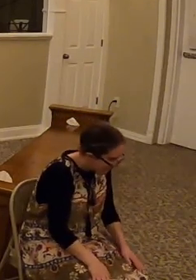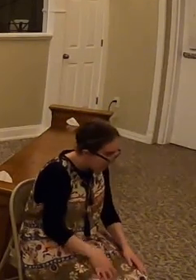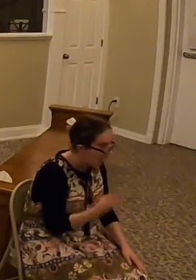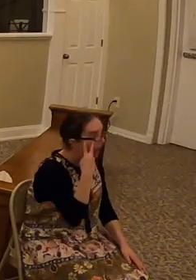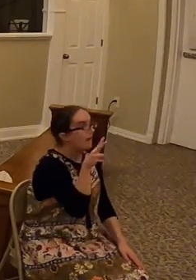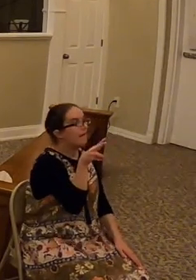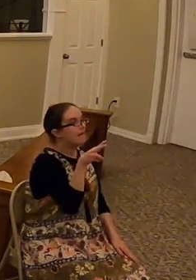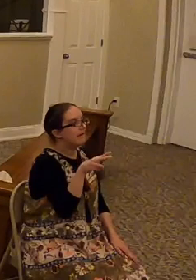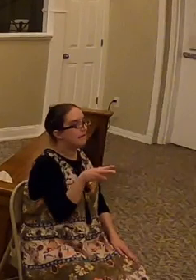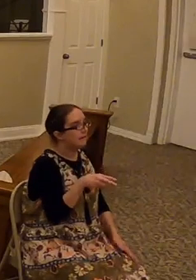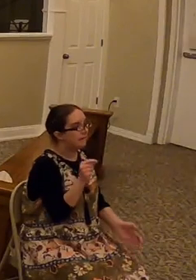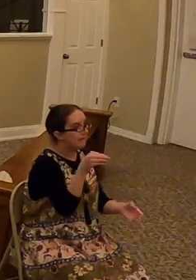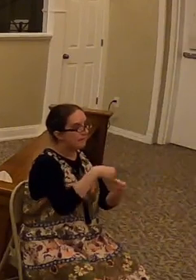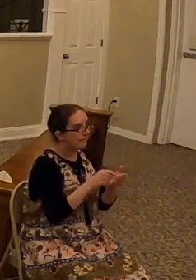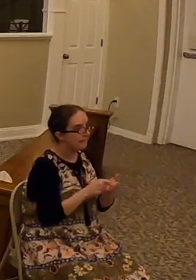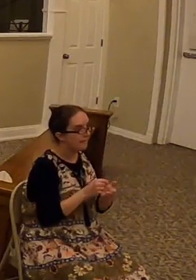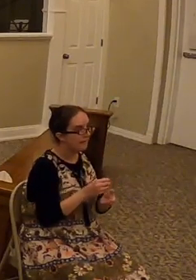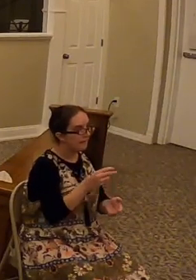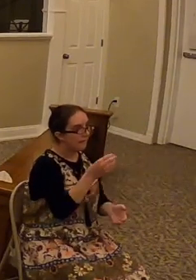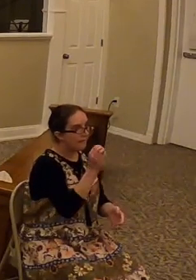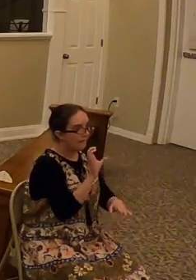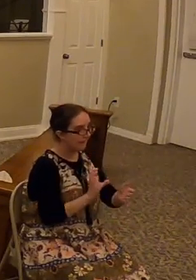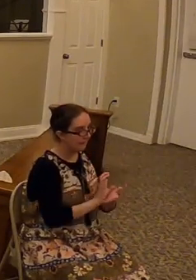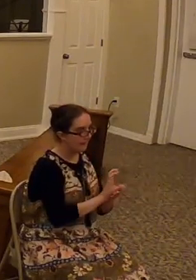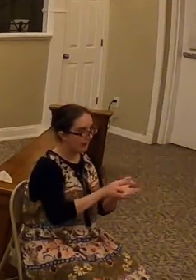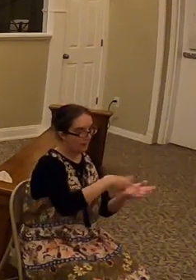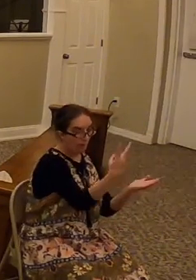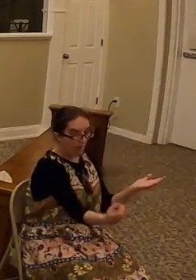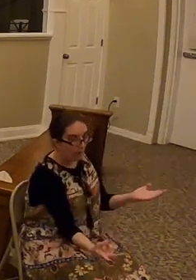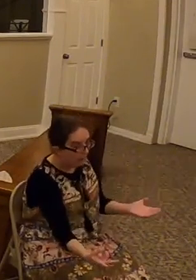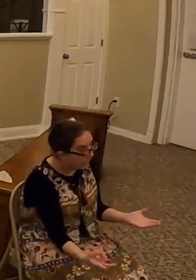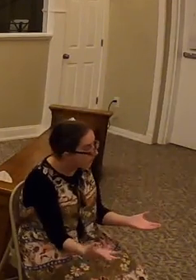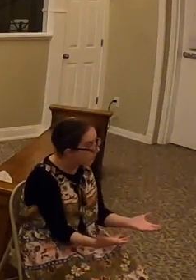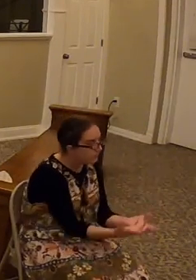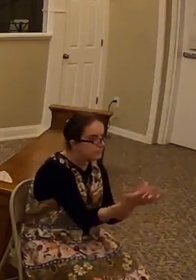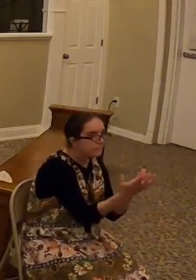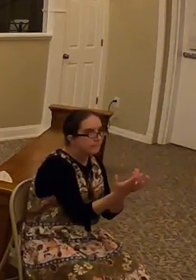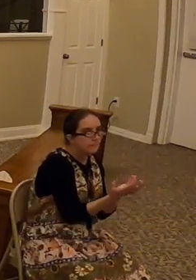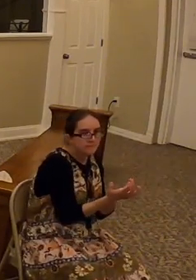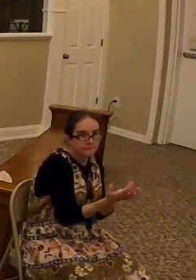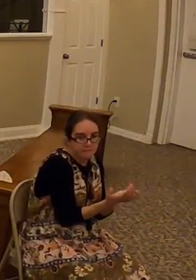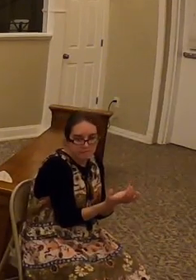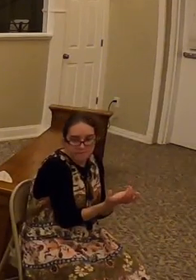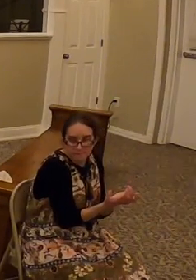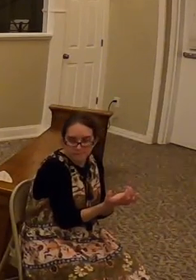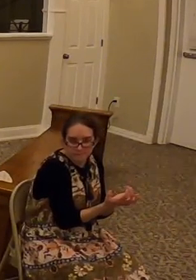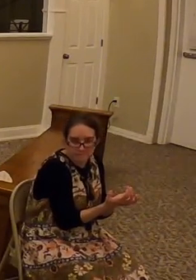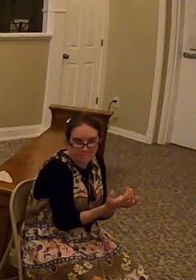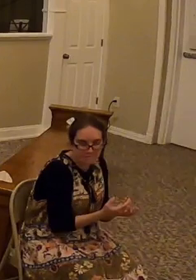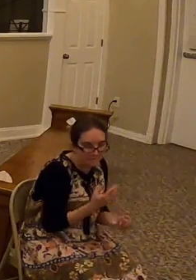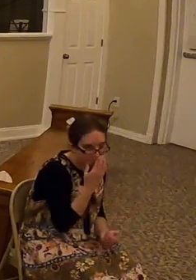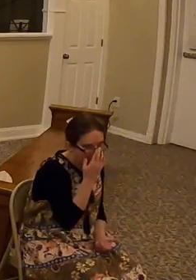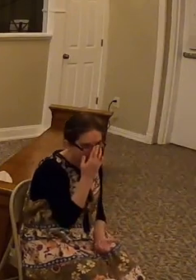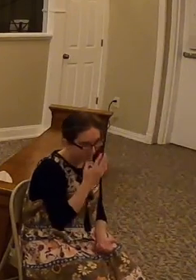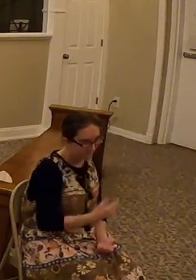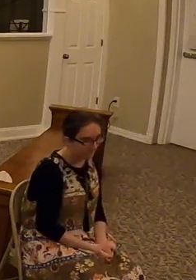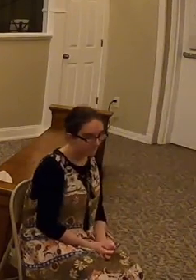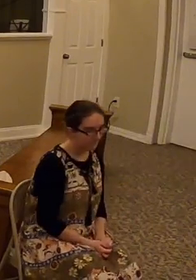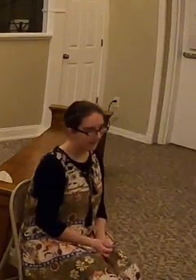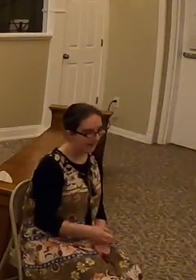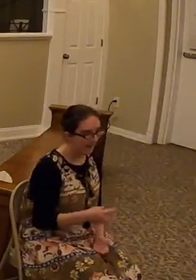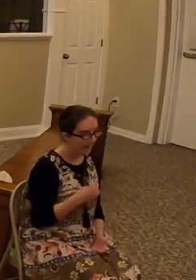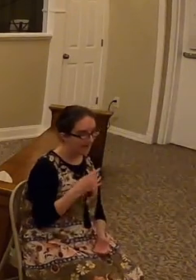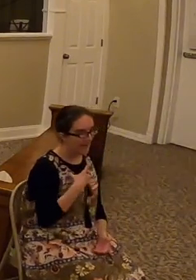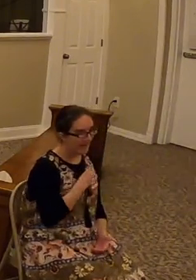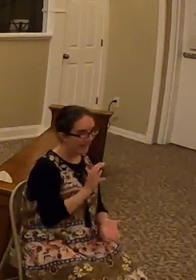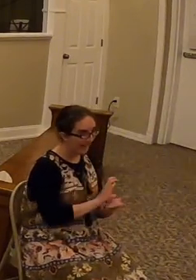And he looks up just in time to see a cake coming at him. Whoa! I believe it. Amen. You